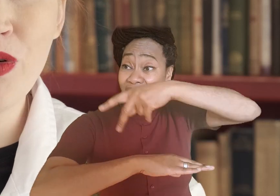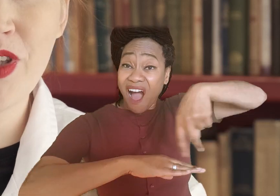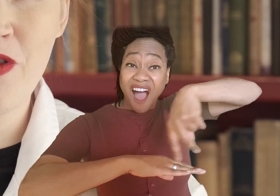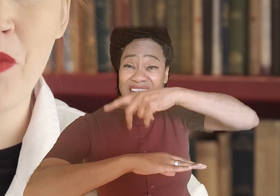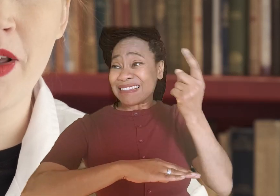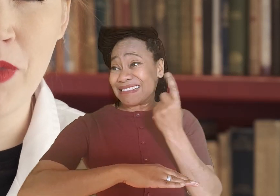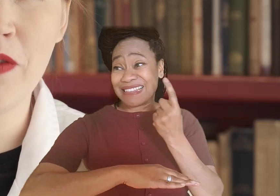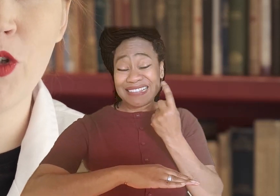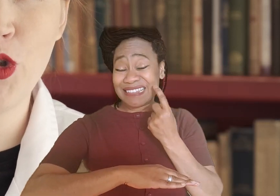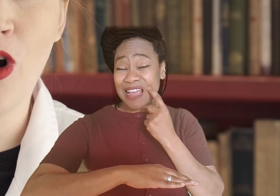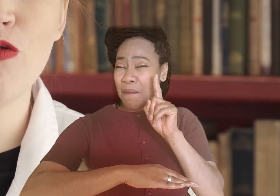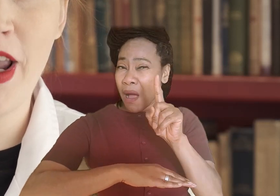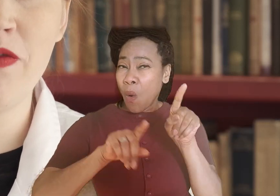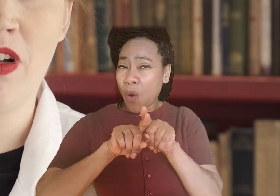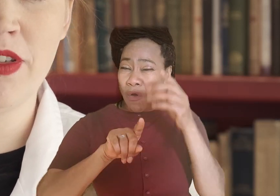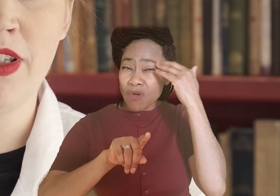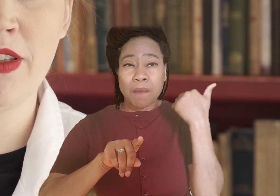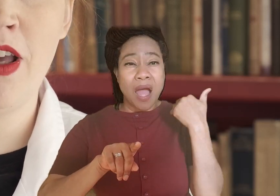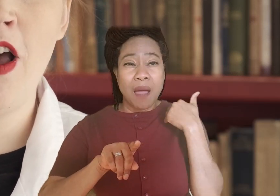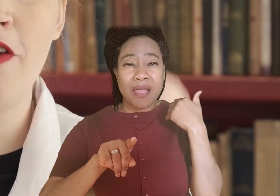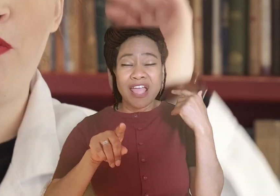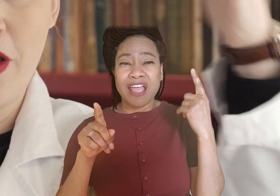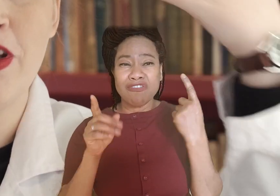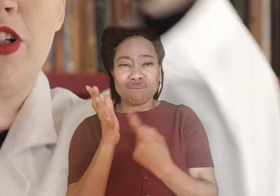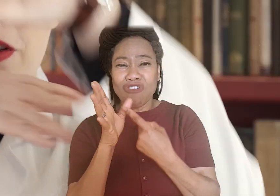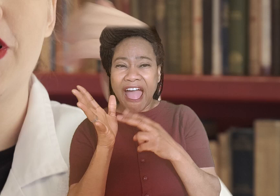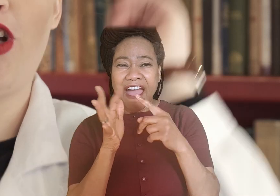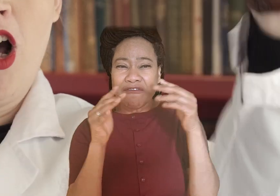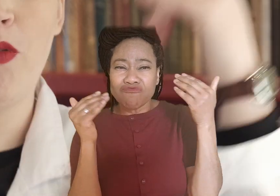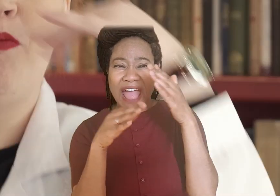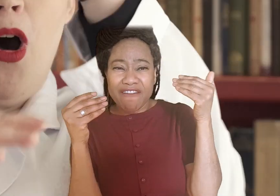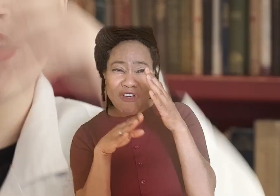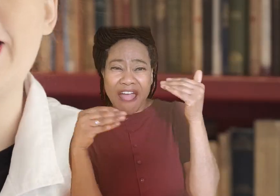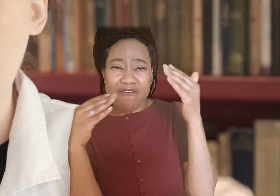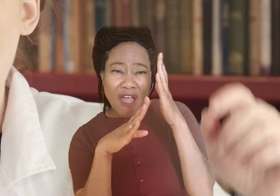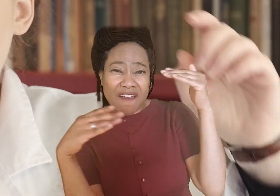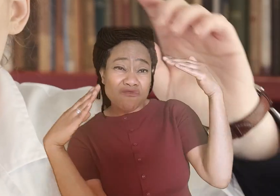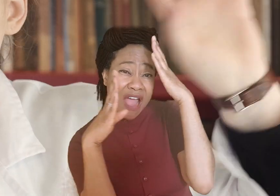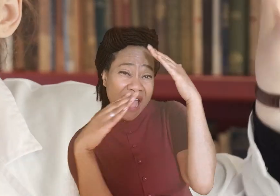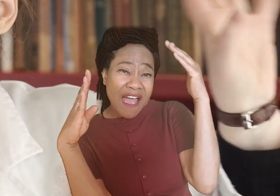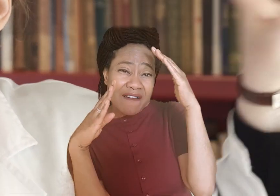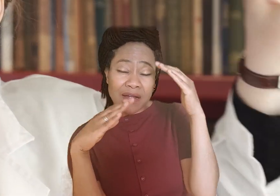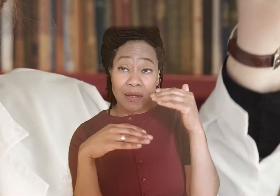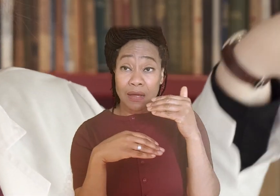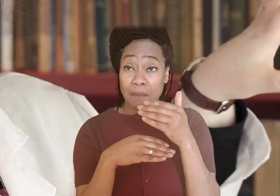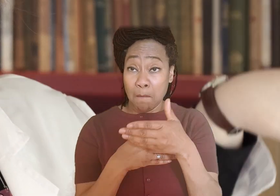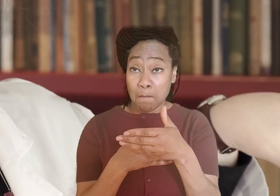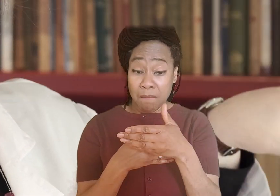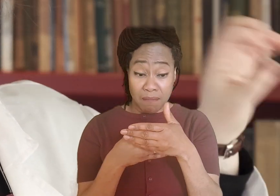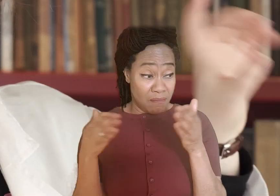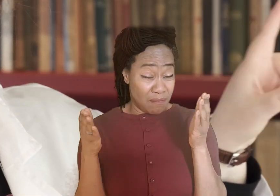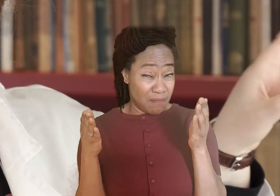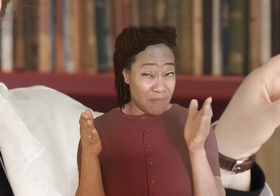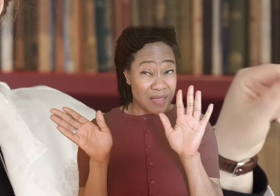they also remind me of the stock rave dances, of big fish, little fish, cardboard box, and somewhere in